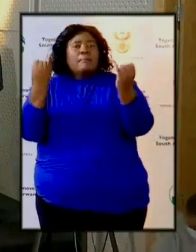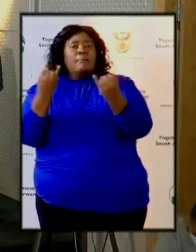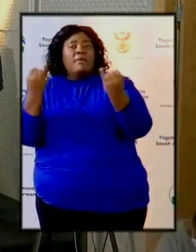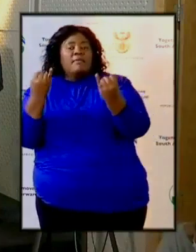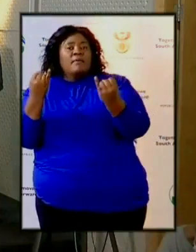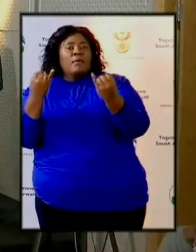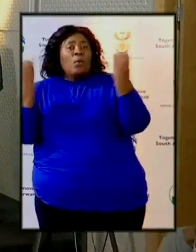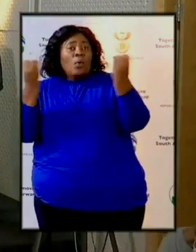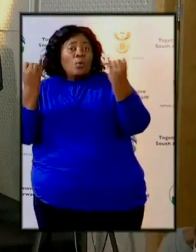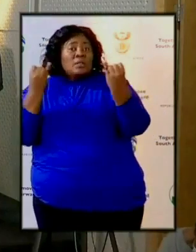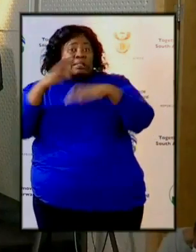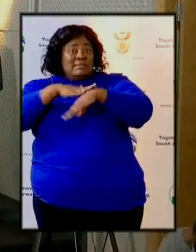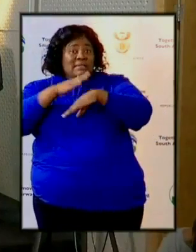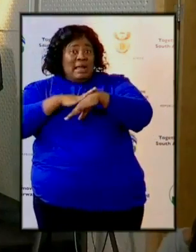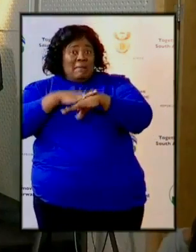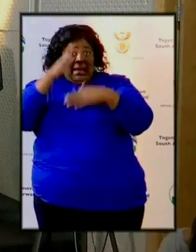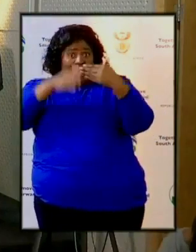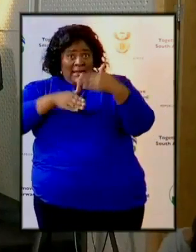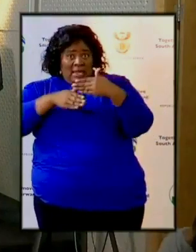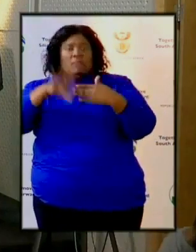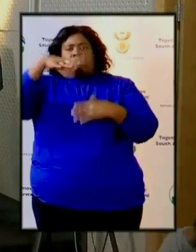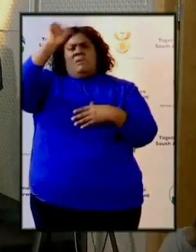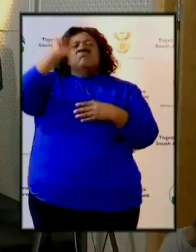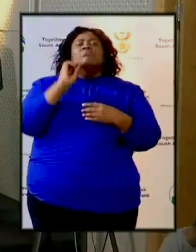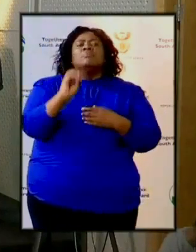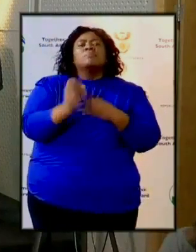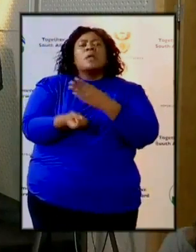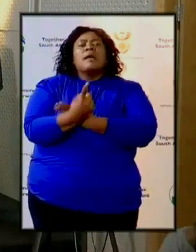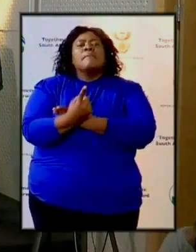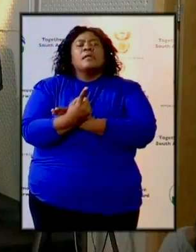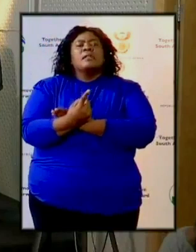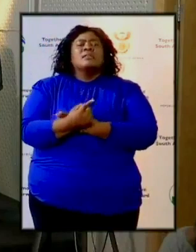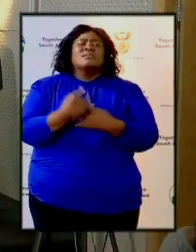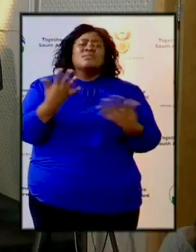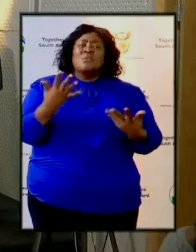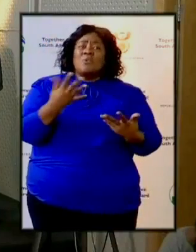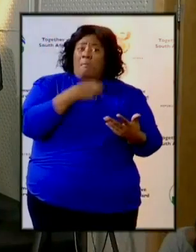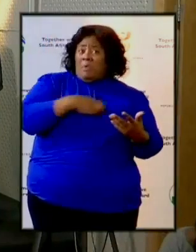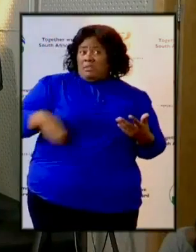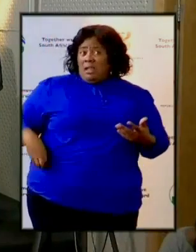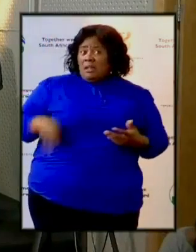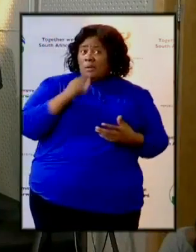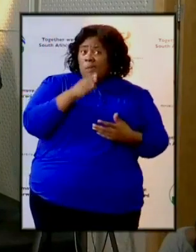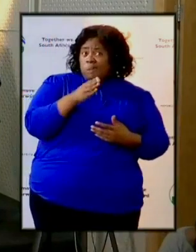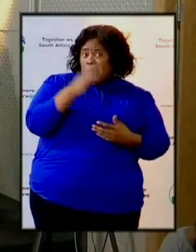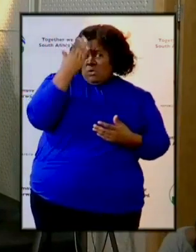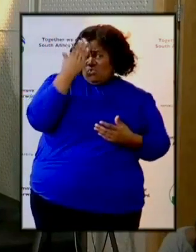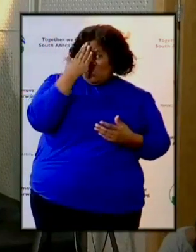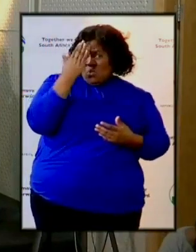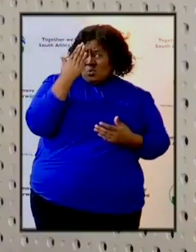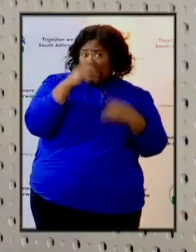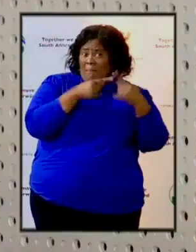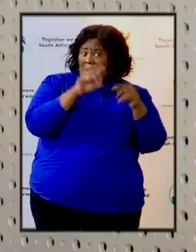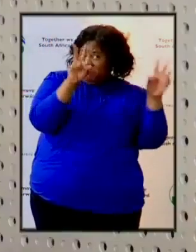and there was load shedding. Are any heads going to roll? Was the president ill-advised in this matter? Thank you.